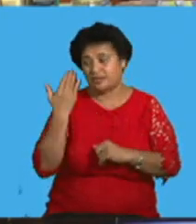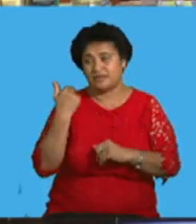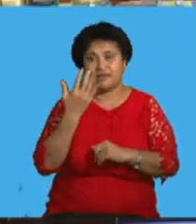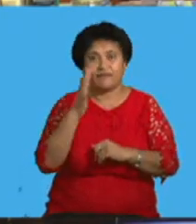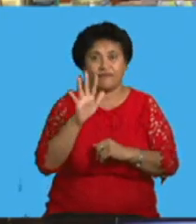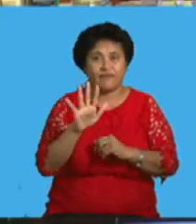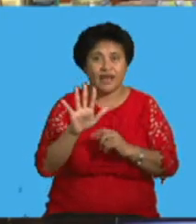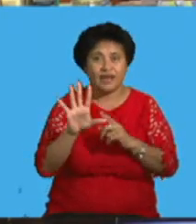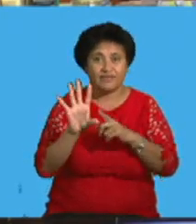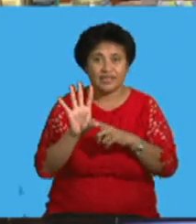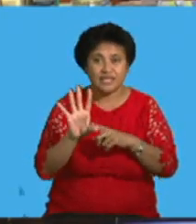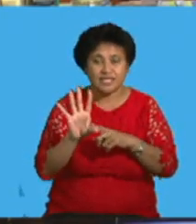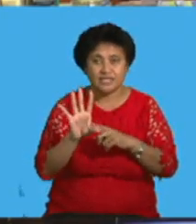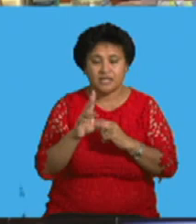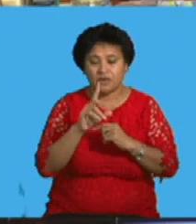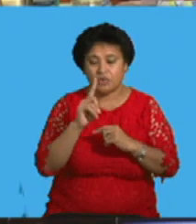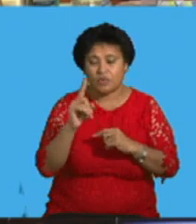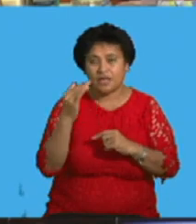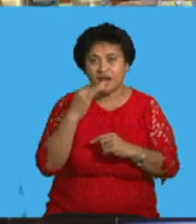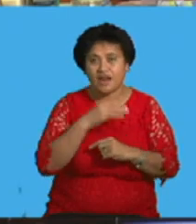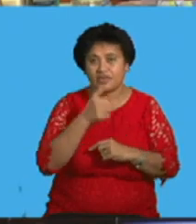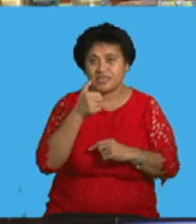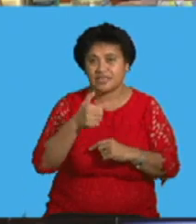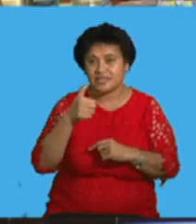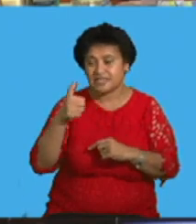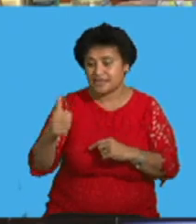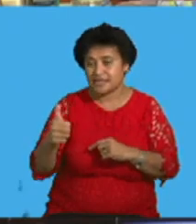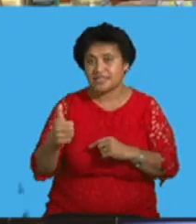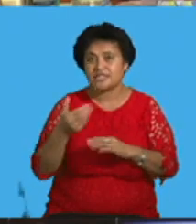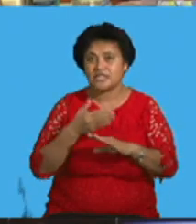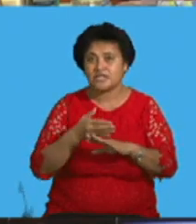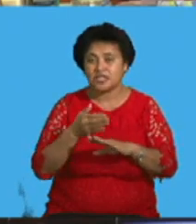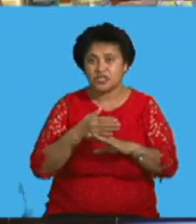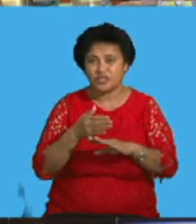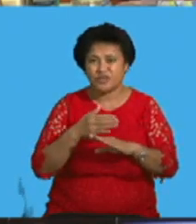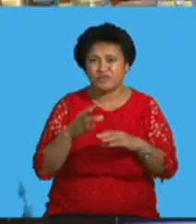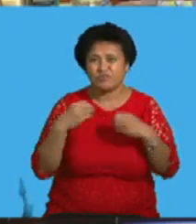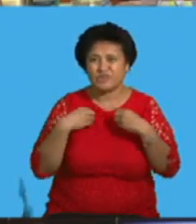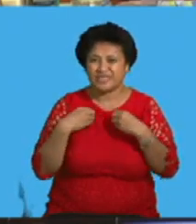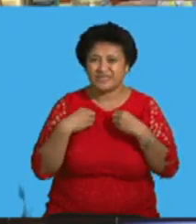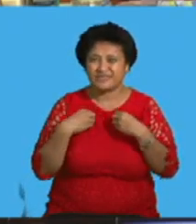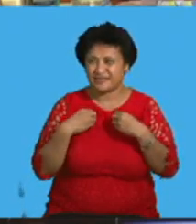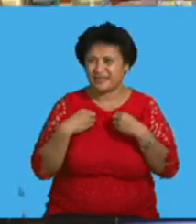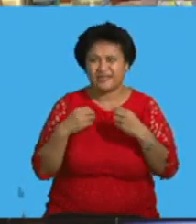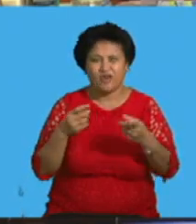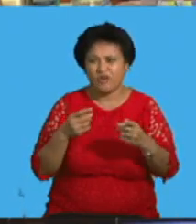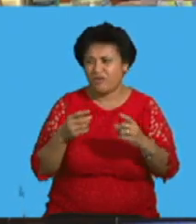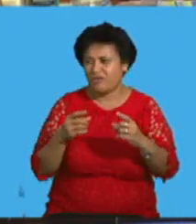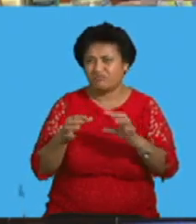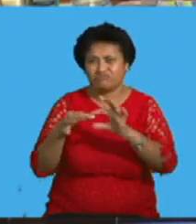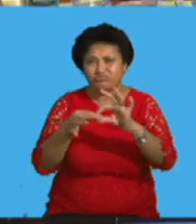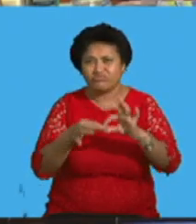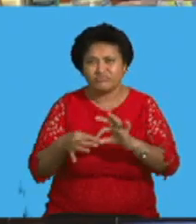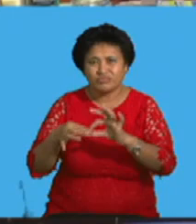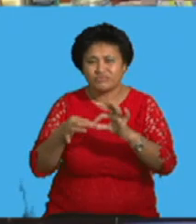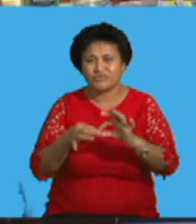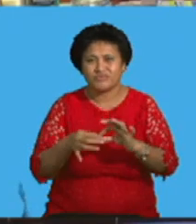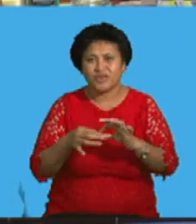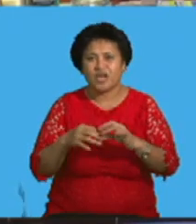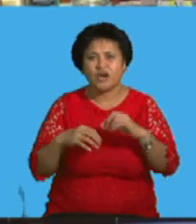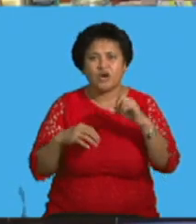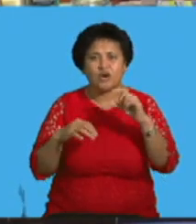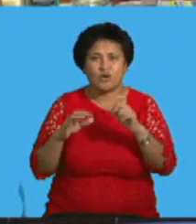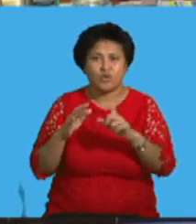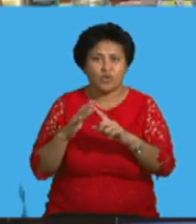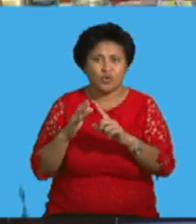years, 166 new cooperatives have been registered. Of these, 59 cooperatives